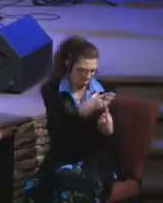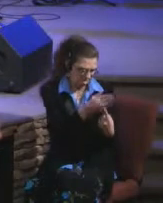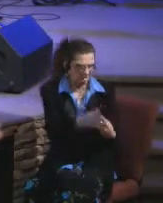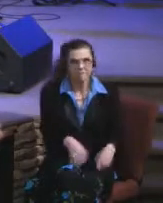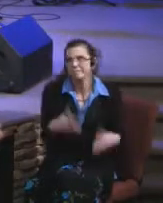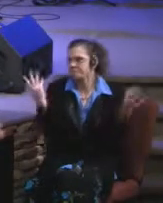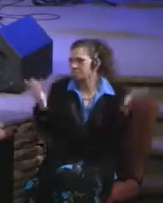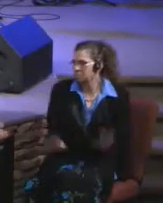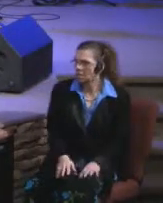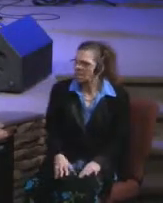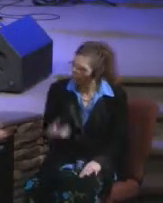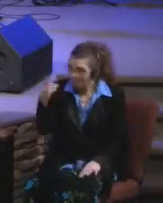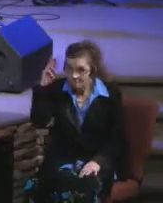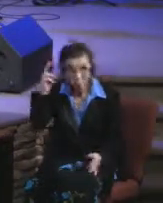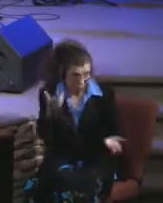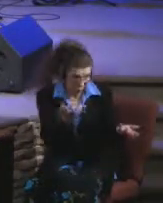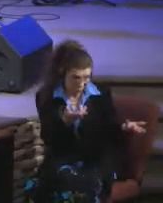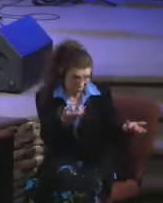does that sound familiar?